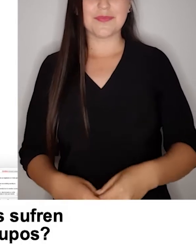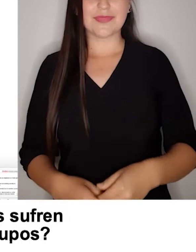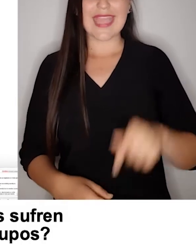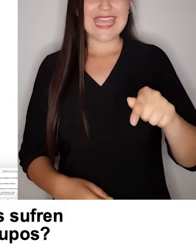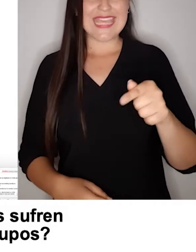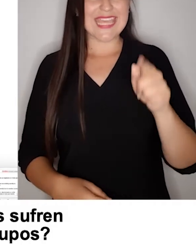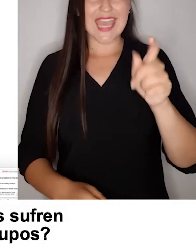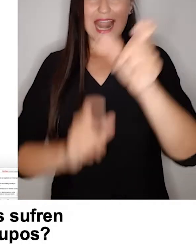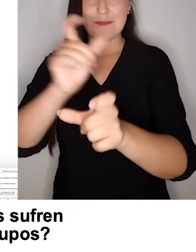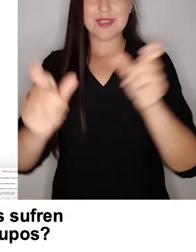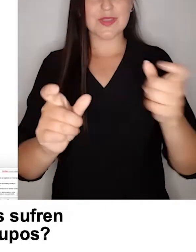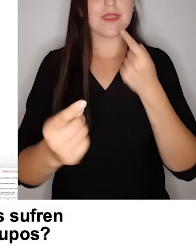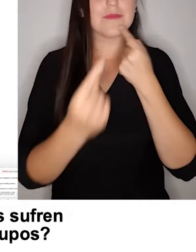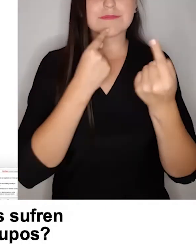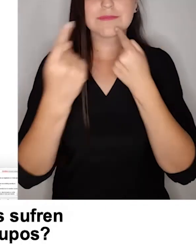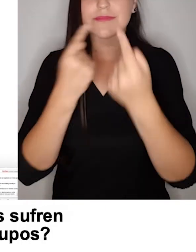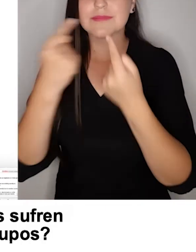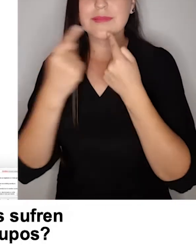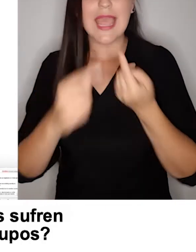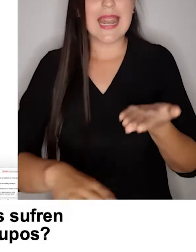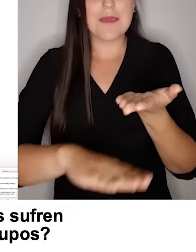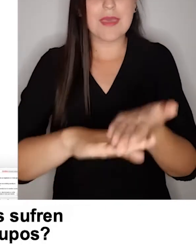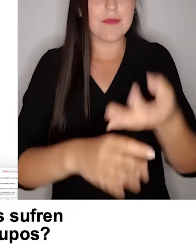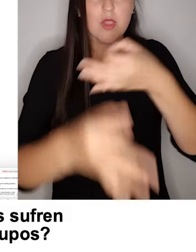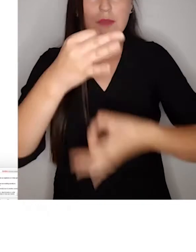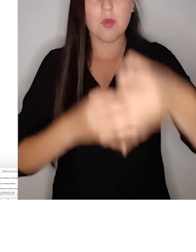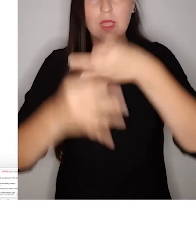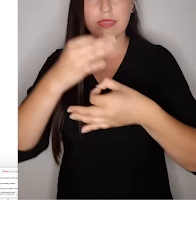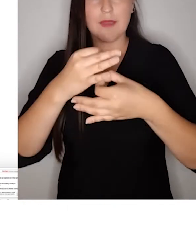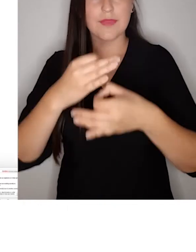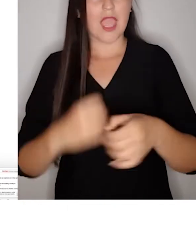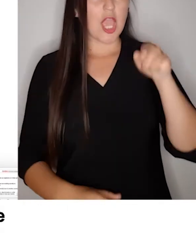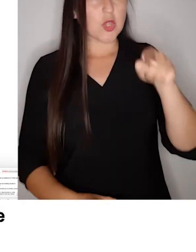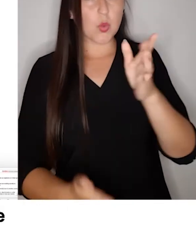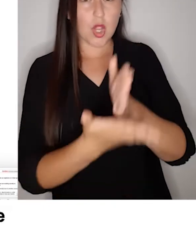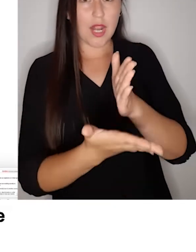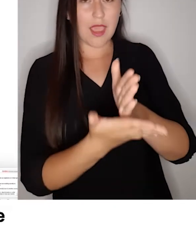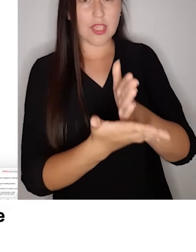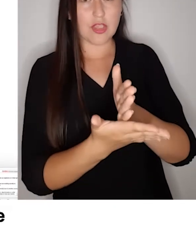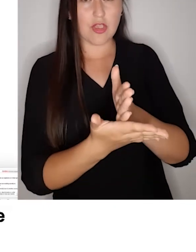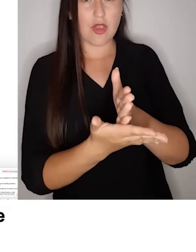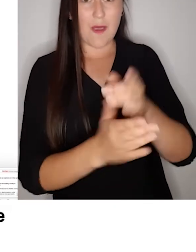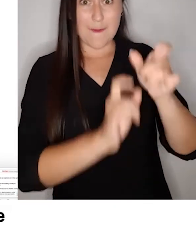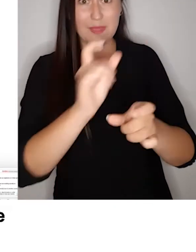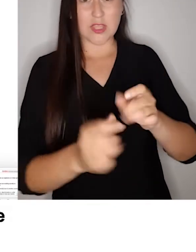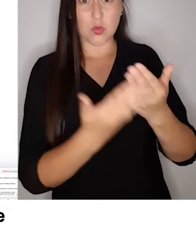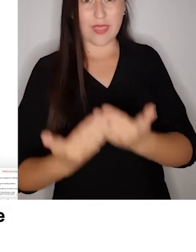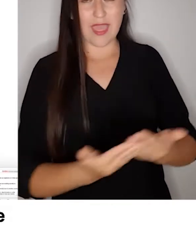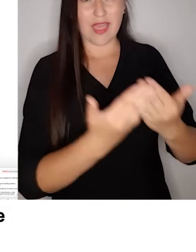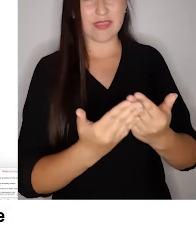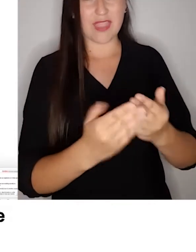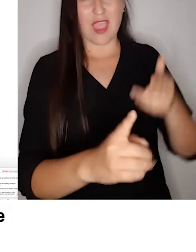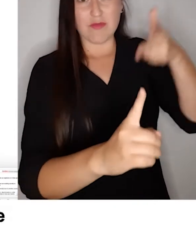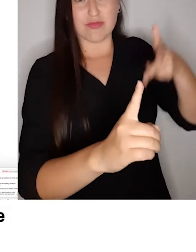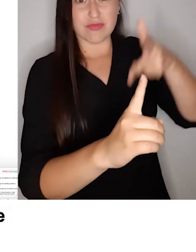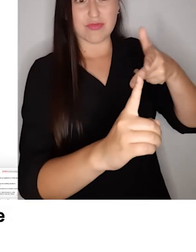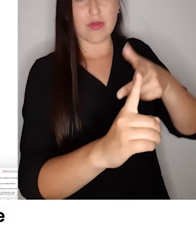that pupils are bullied because they belong to certain groups." And then the respondent has to